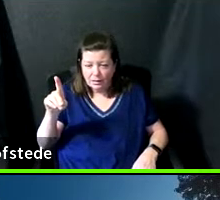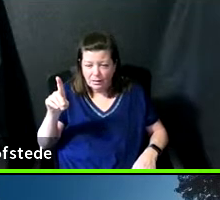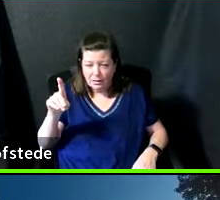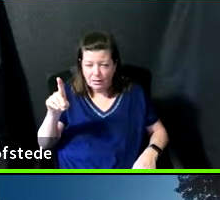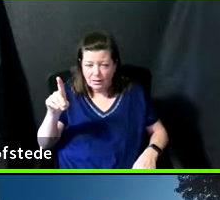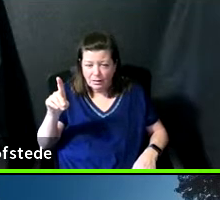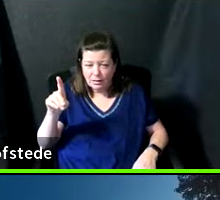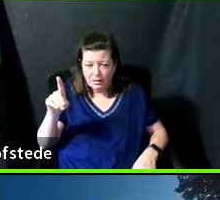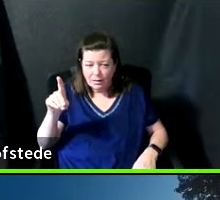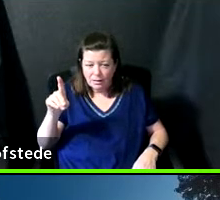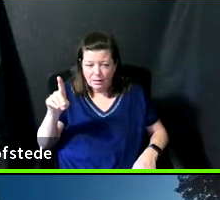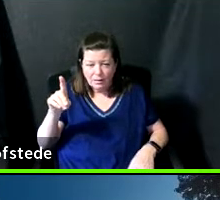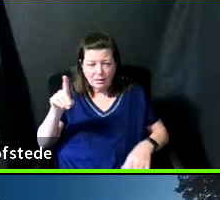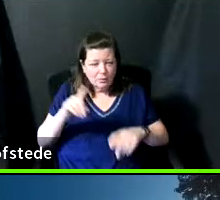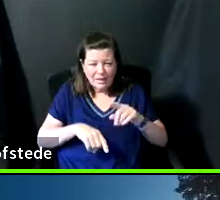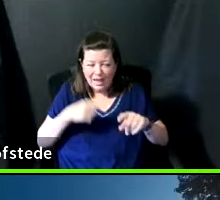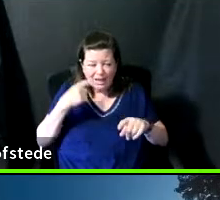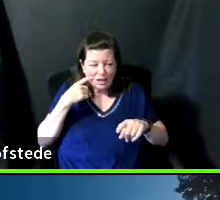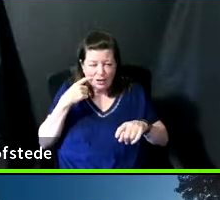We can't hear you, Ed.